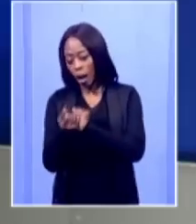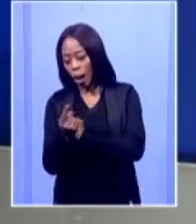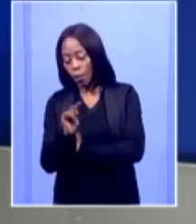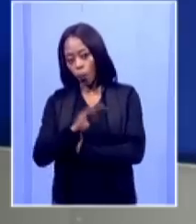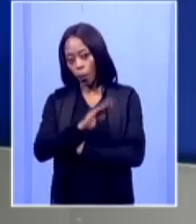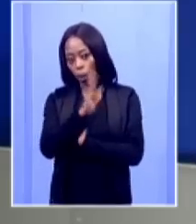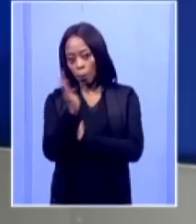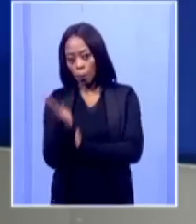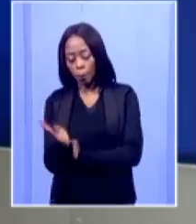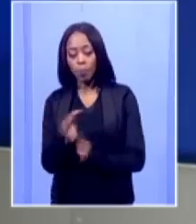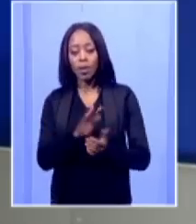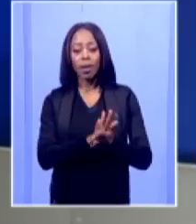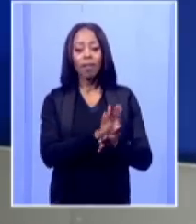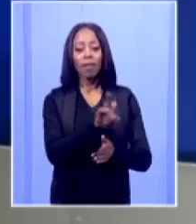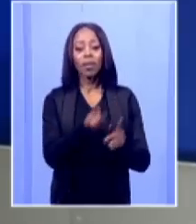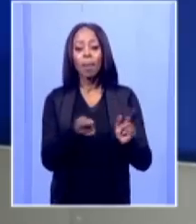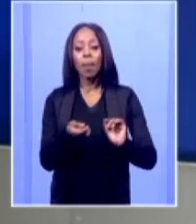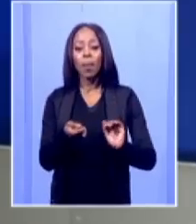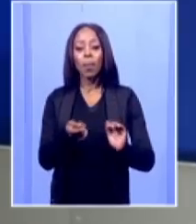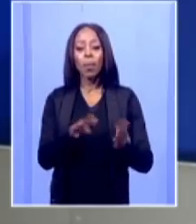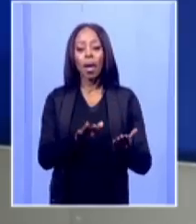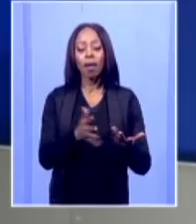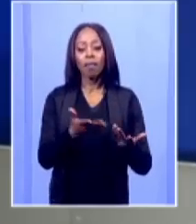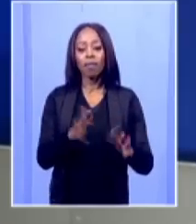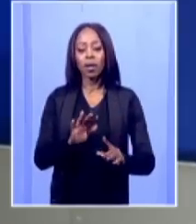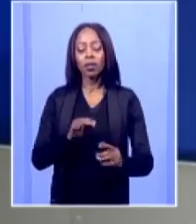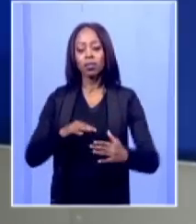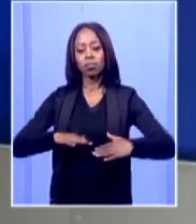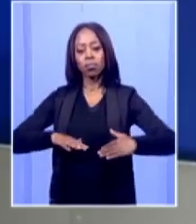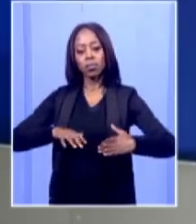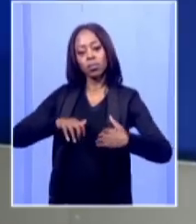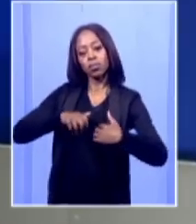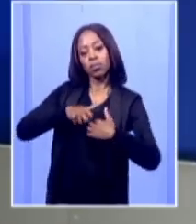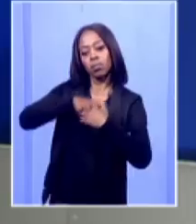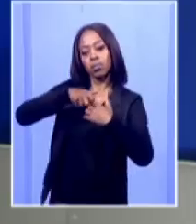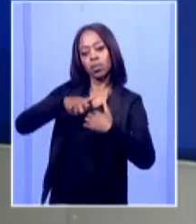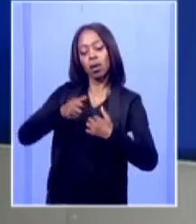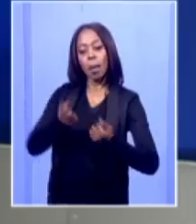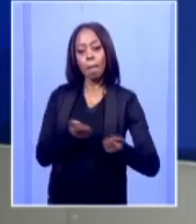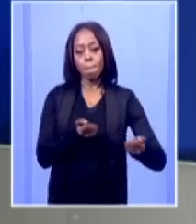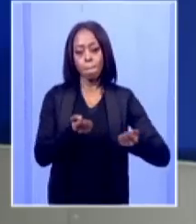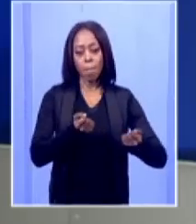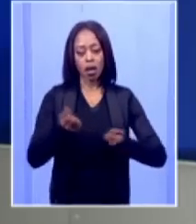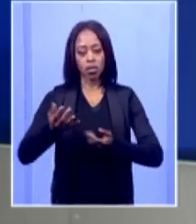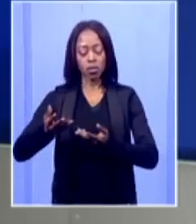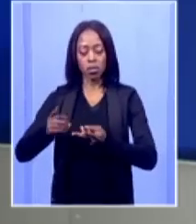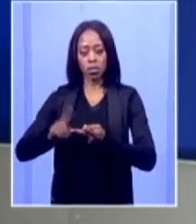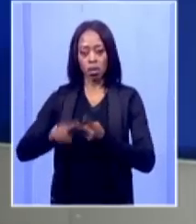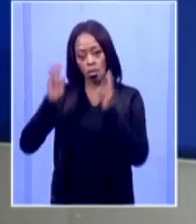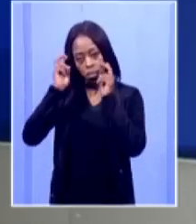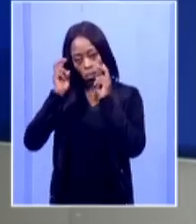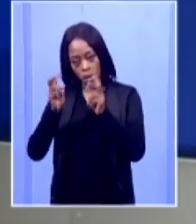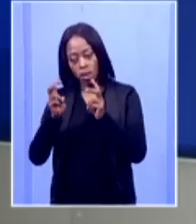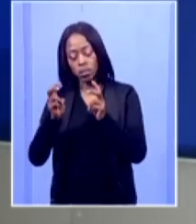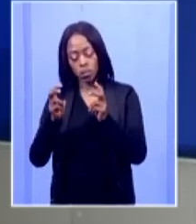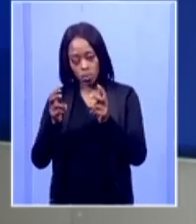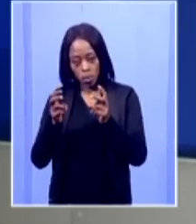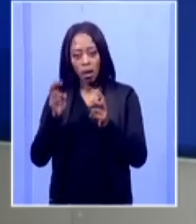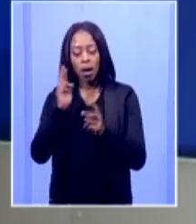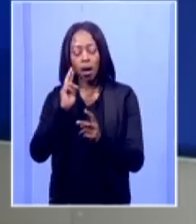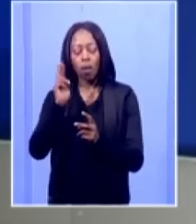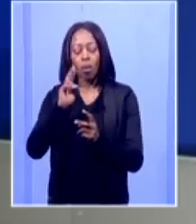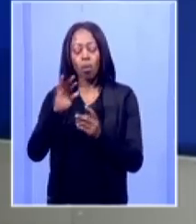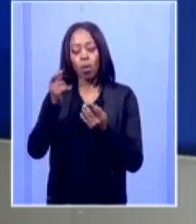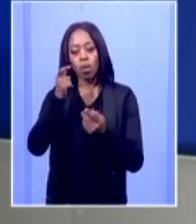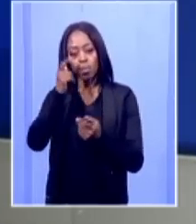At least 15 people have been killed in a head-on collision between a bus and a truck on the M17 near Garankuwa in Tshwane.